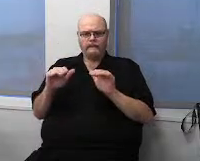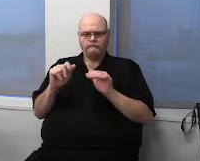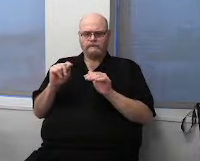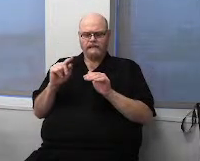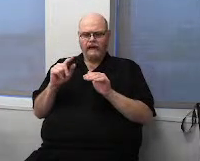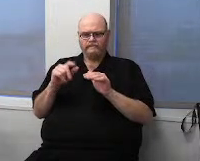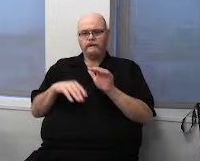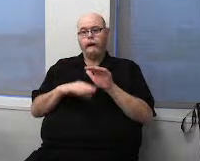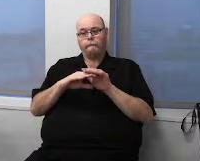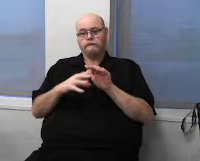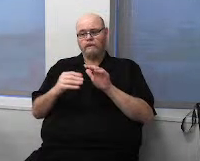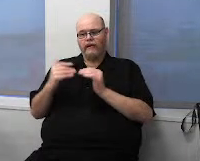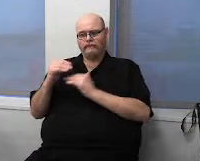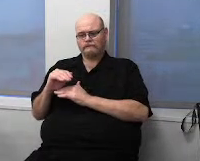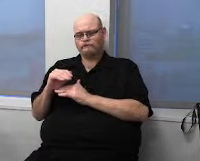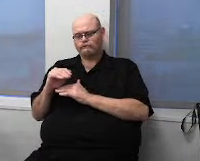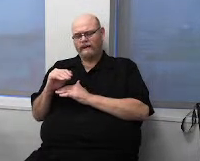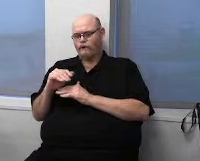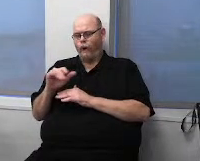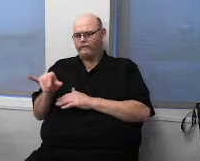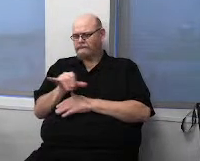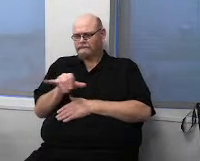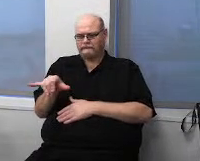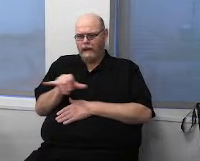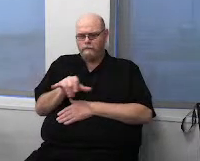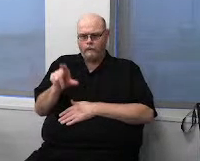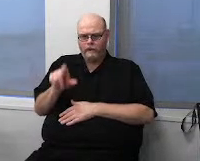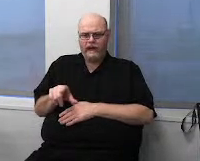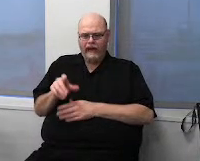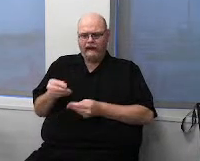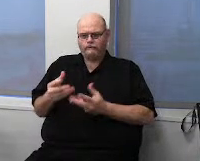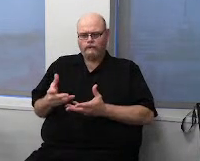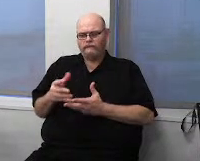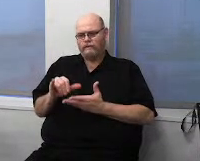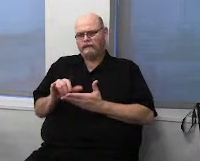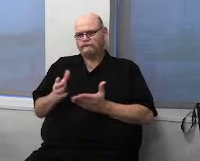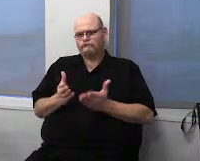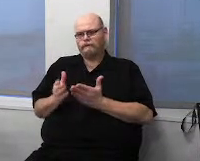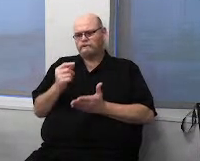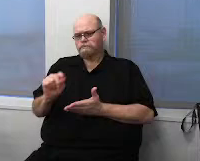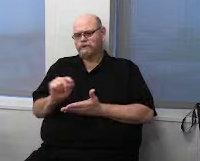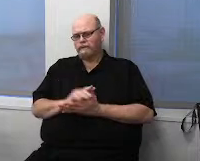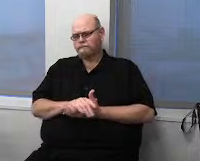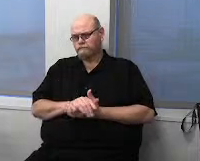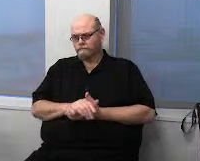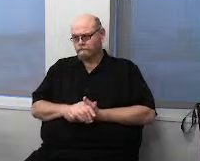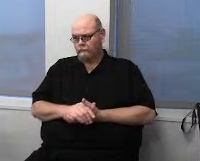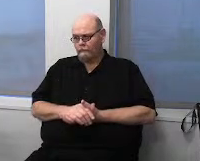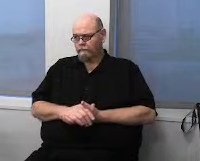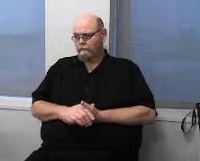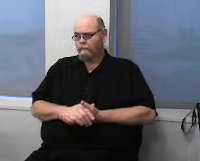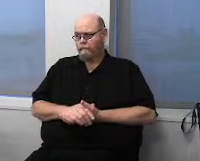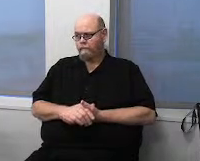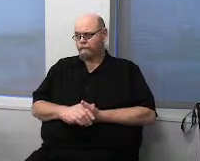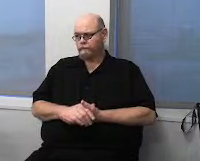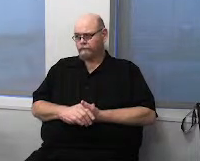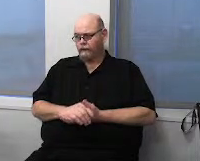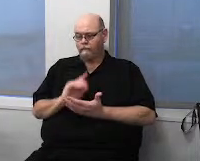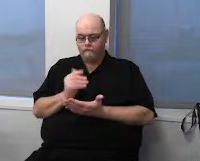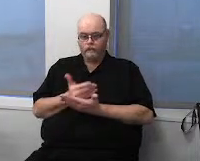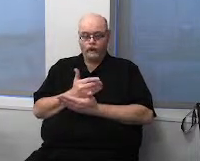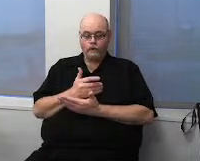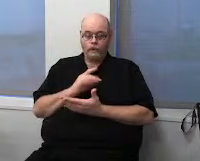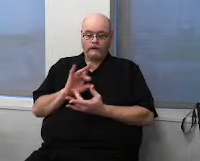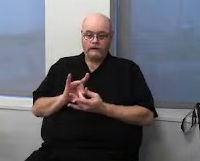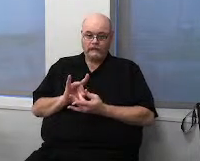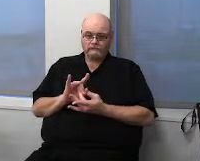the levels at the optimal and the constrained are both the same. We have to deliver that service. Same questions for the